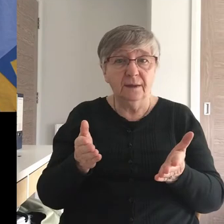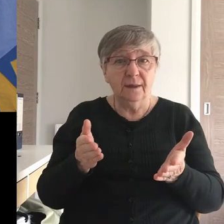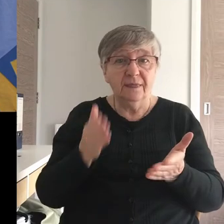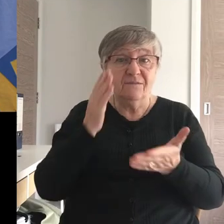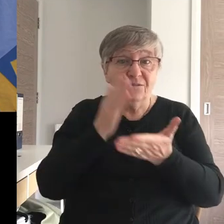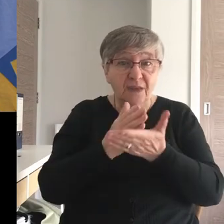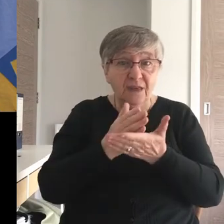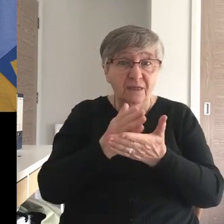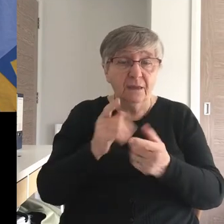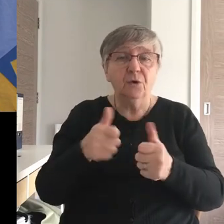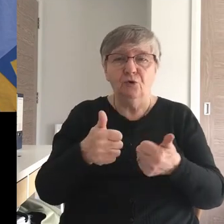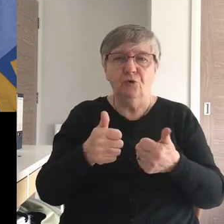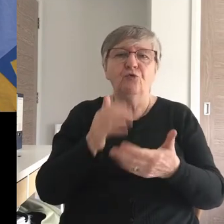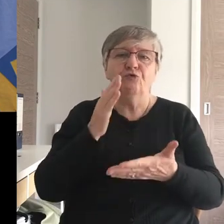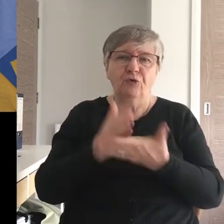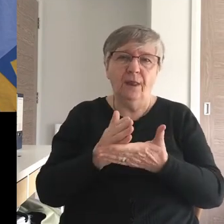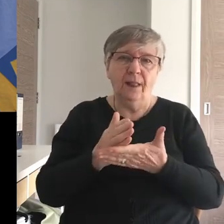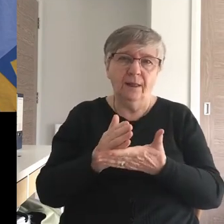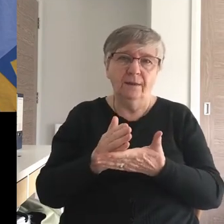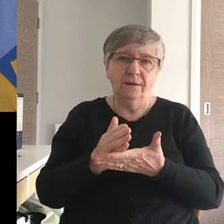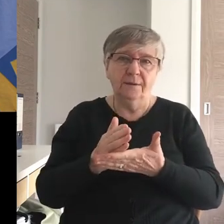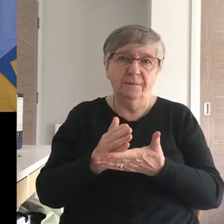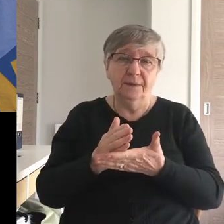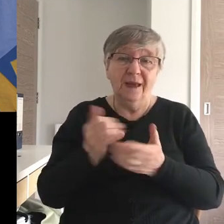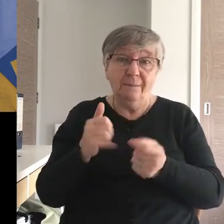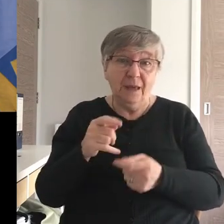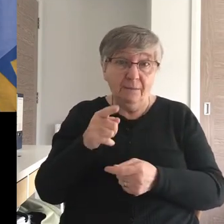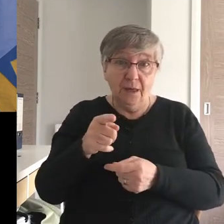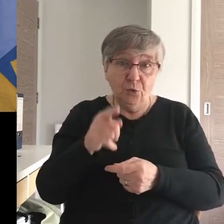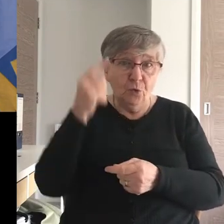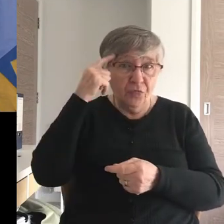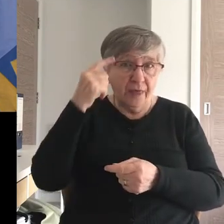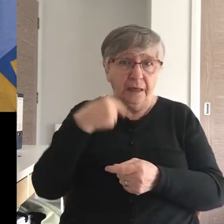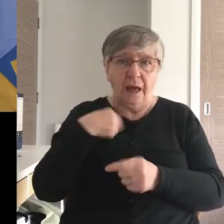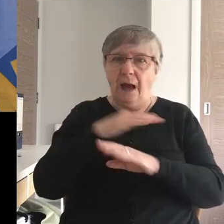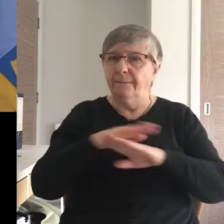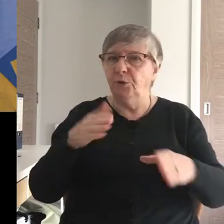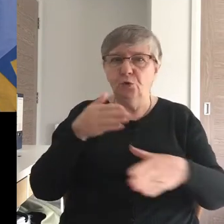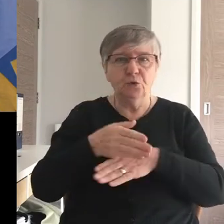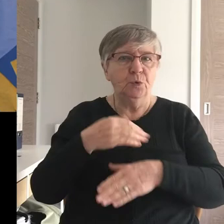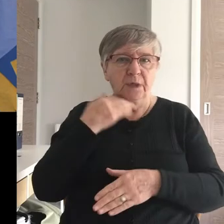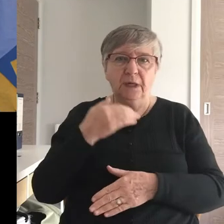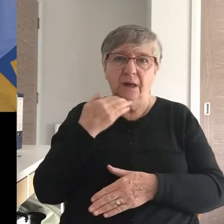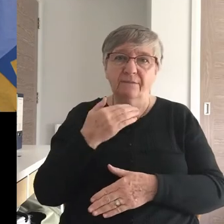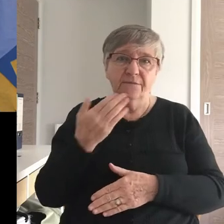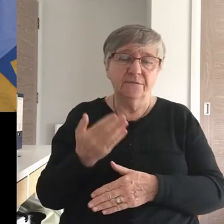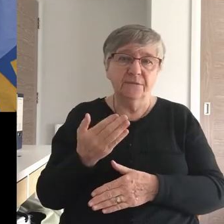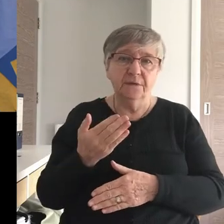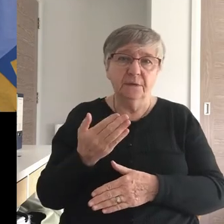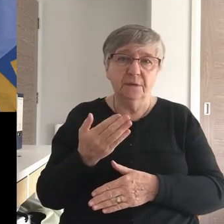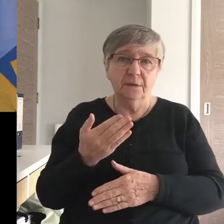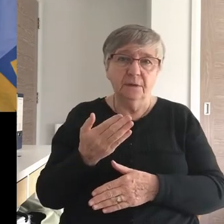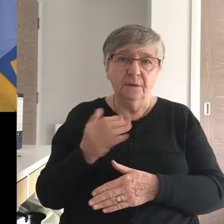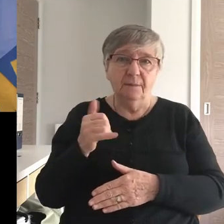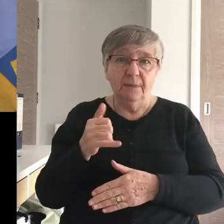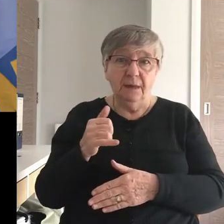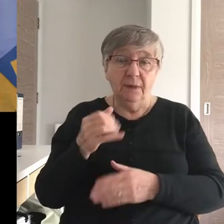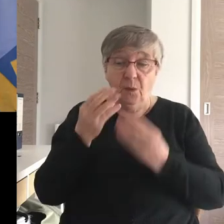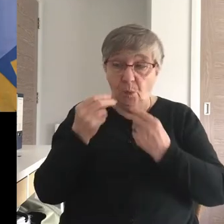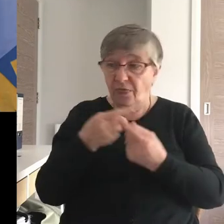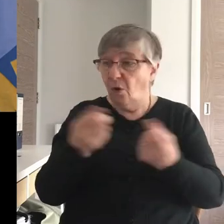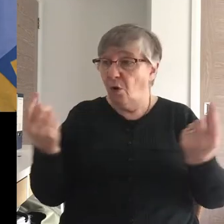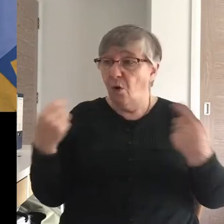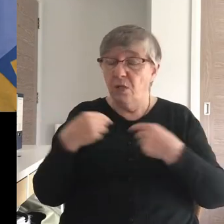that faith is real. And even though you might not be doing enough in your own eyes, even though there is, with all of